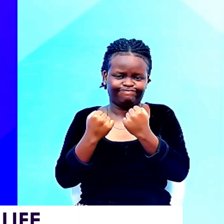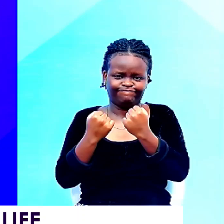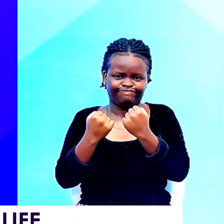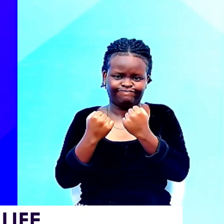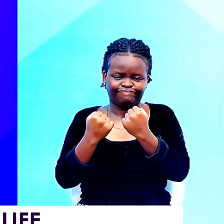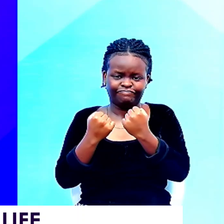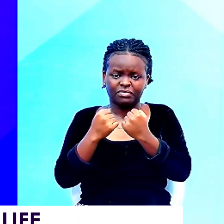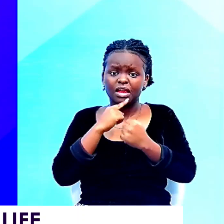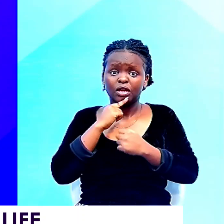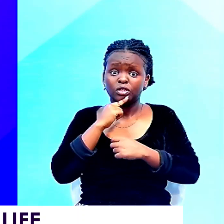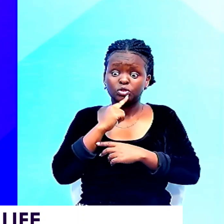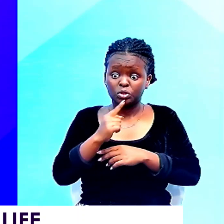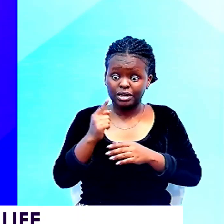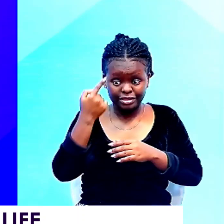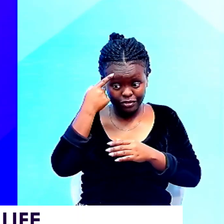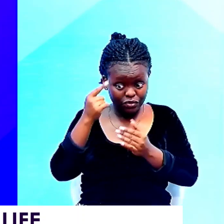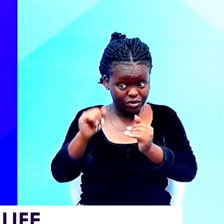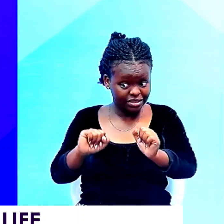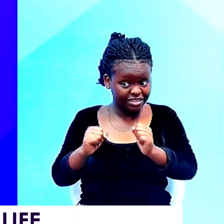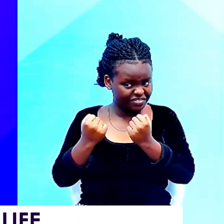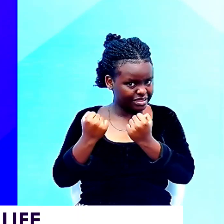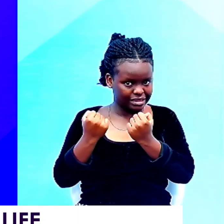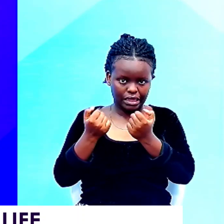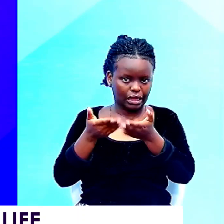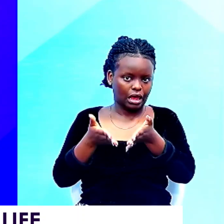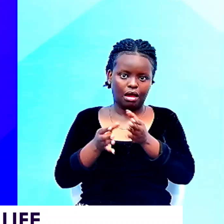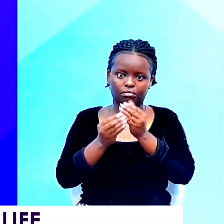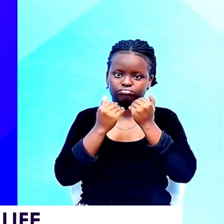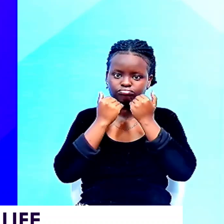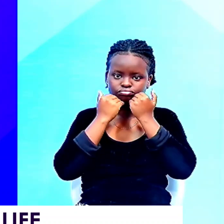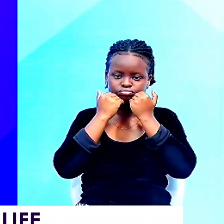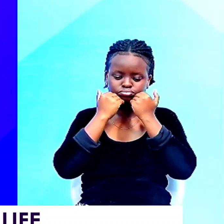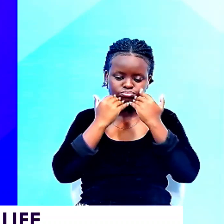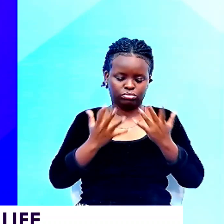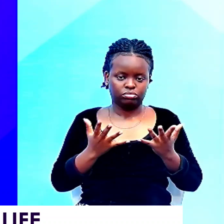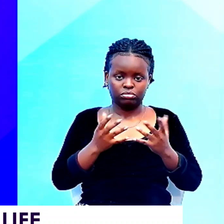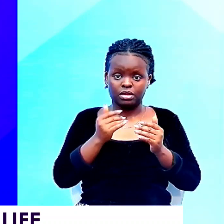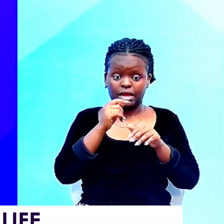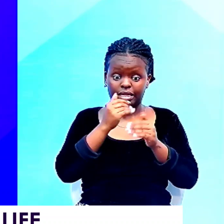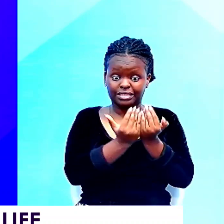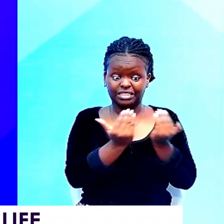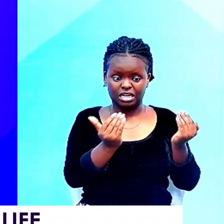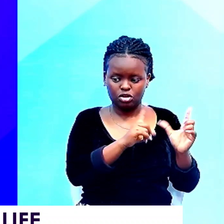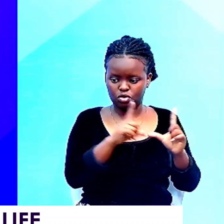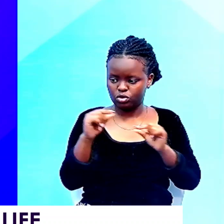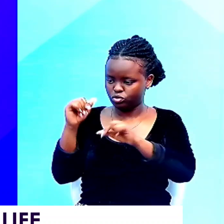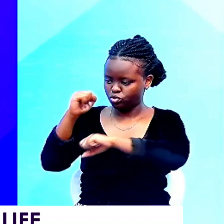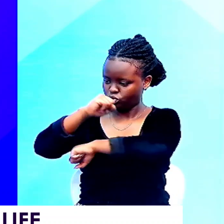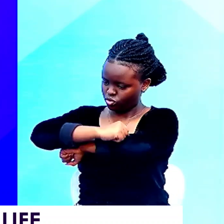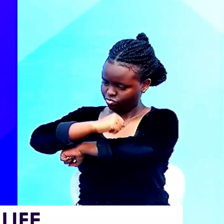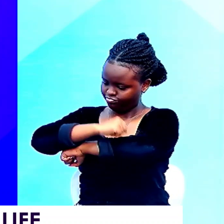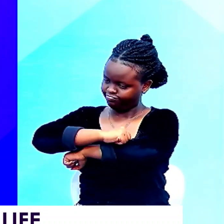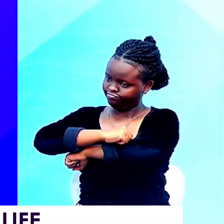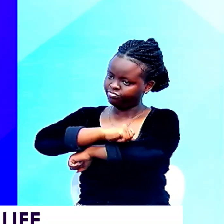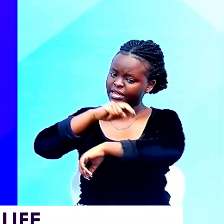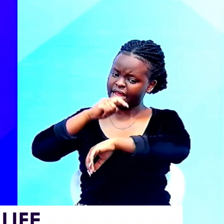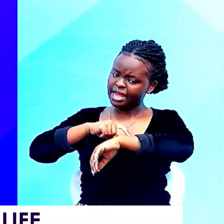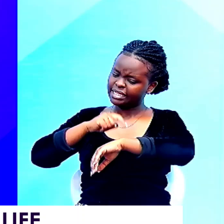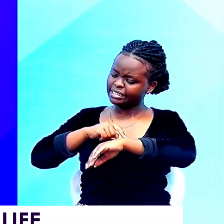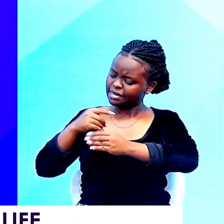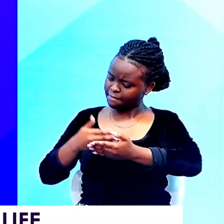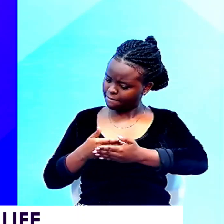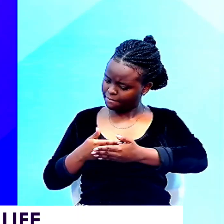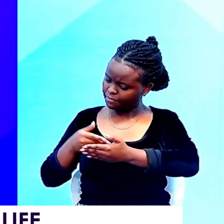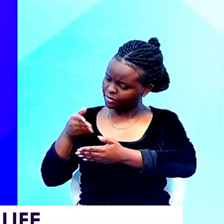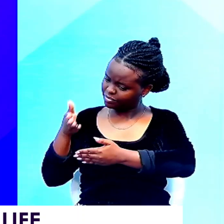the assurance of the safety is not there. Right. You can imagine a child going to school, and while the baby is at